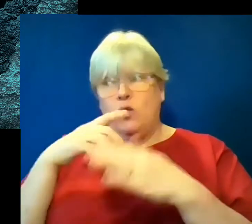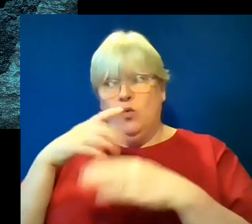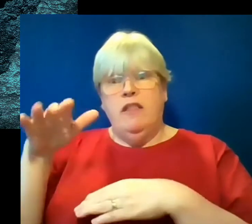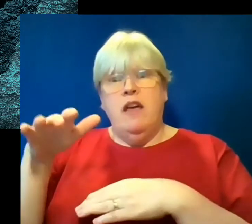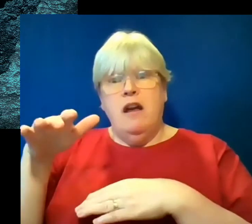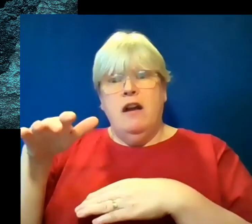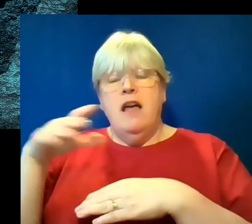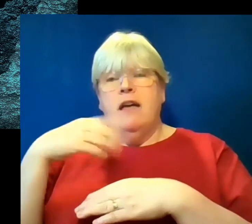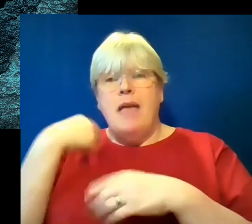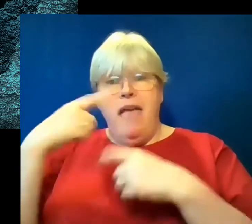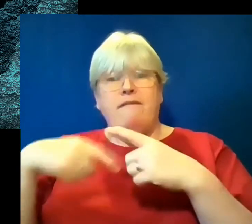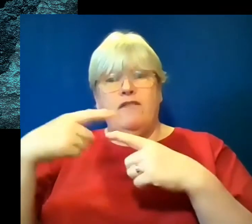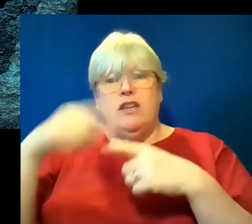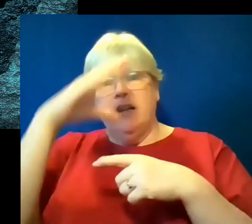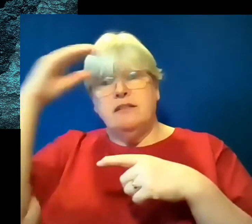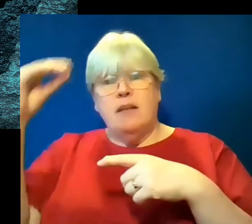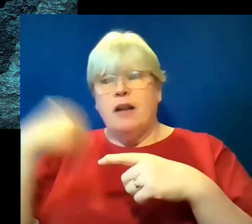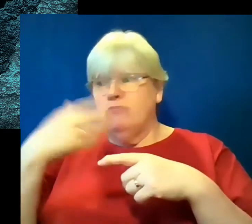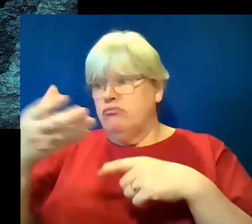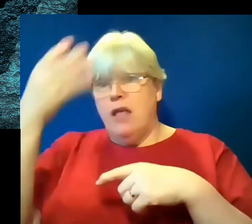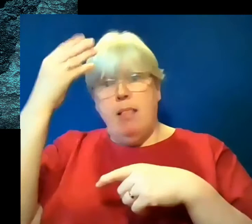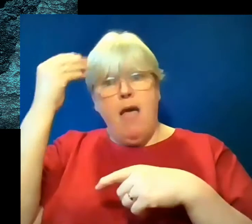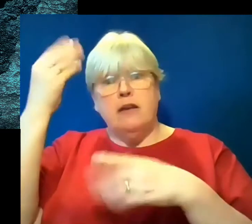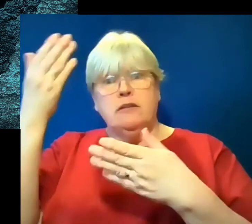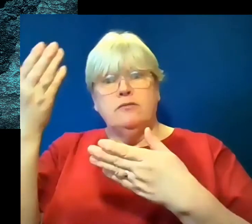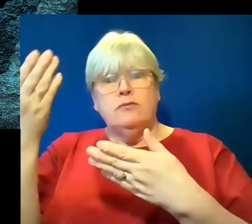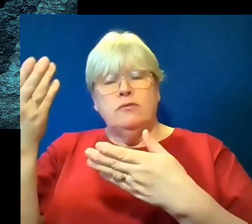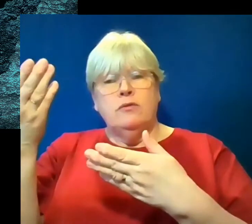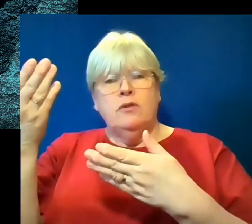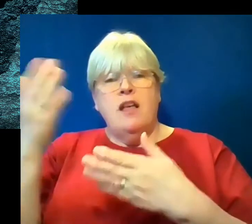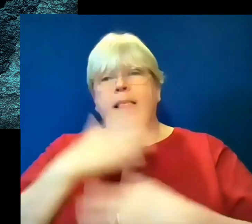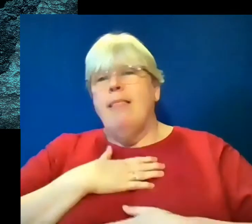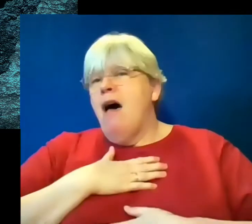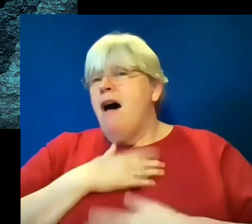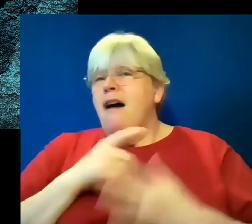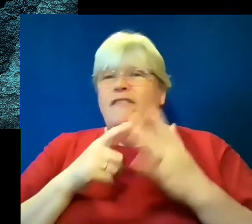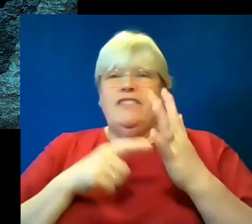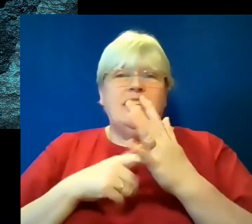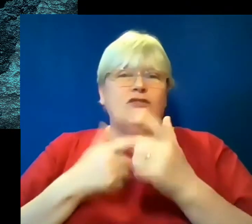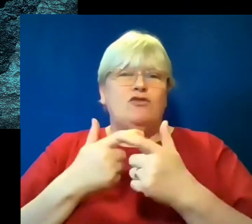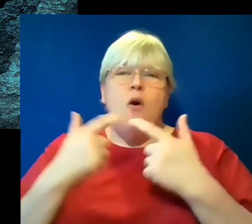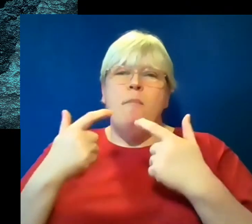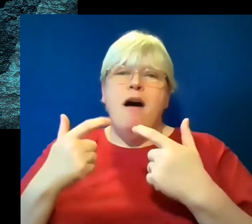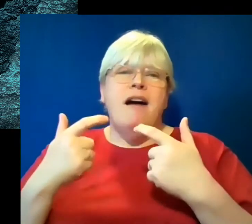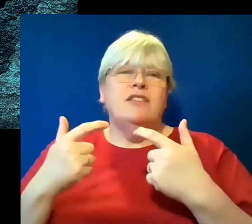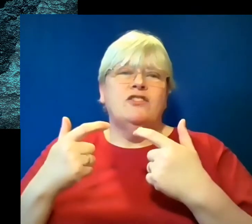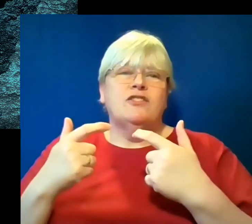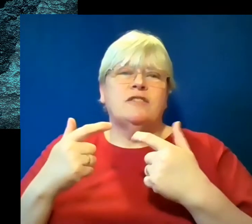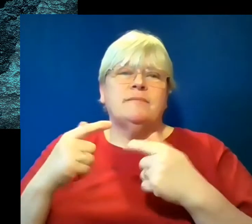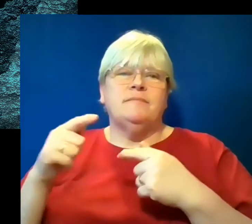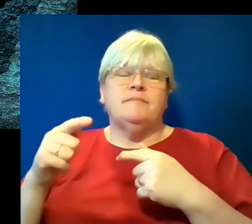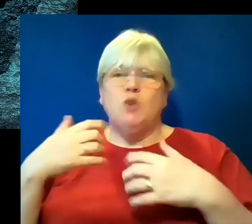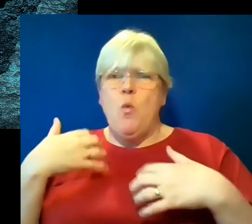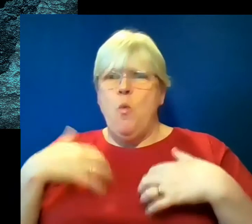summer. And so I went and I learned, and I loved it so much. The thrill of